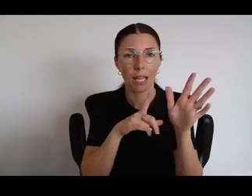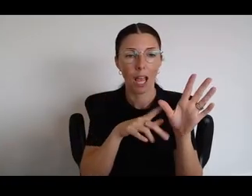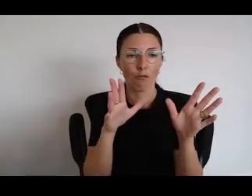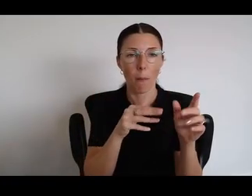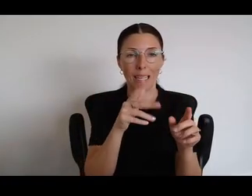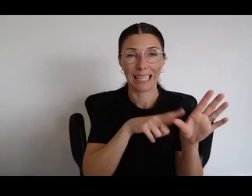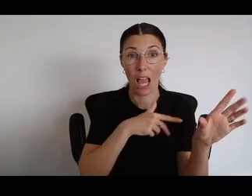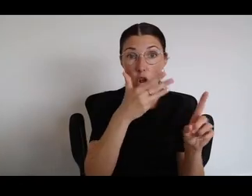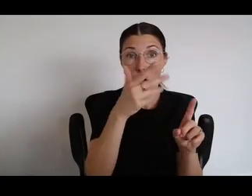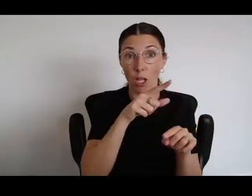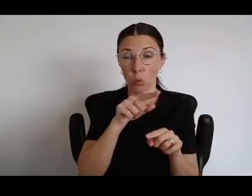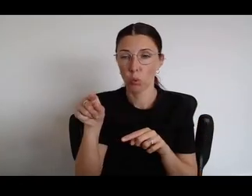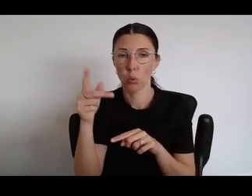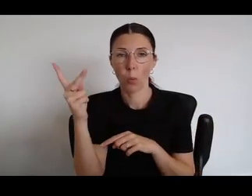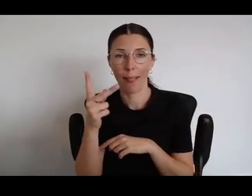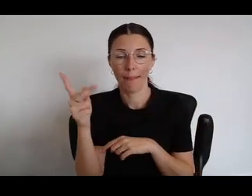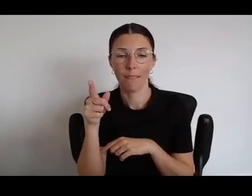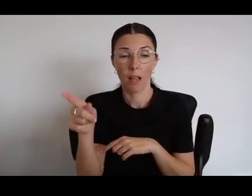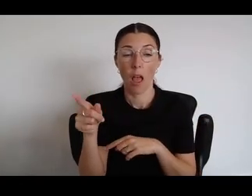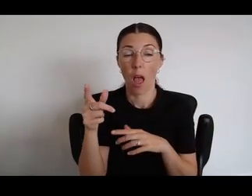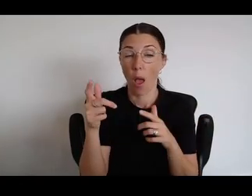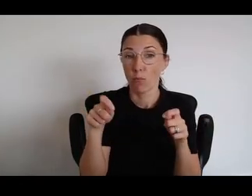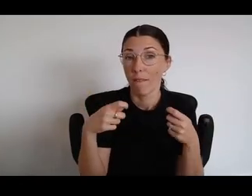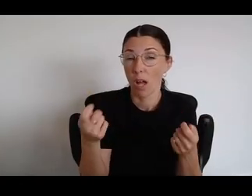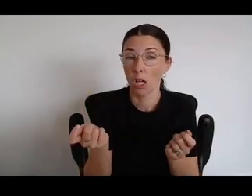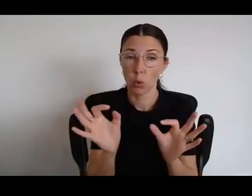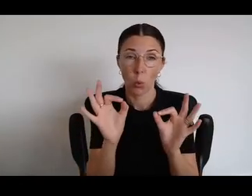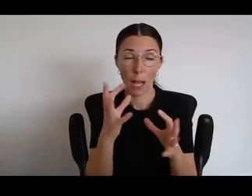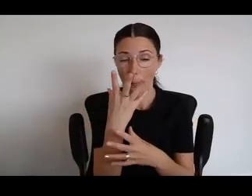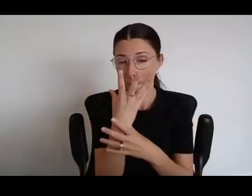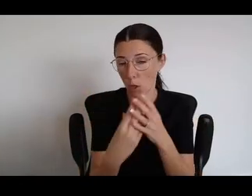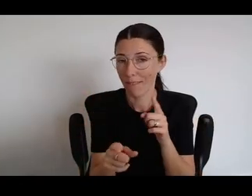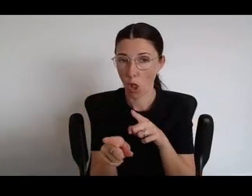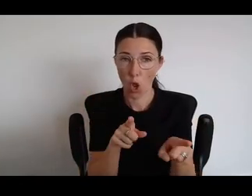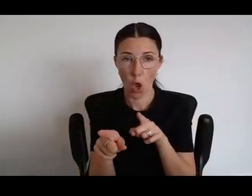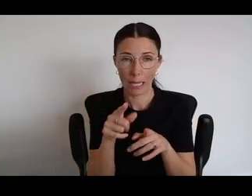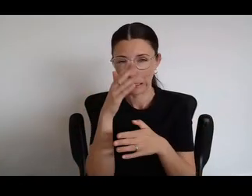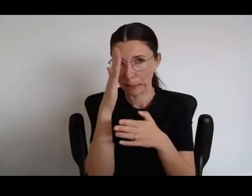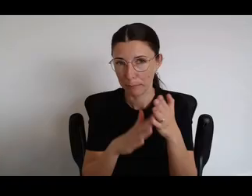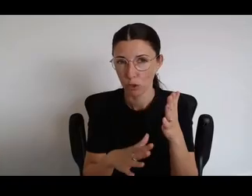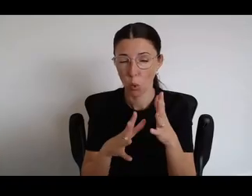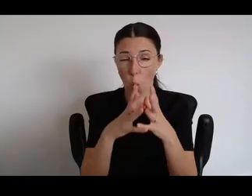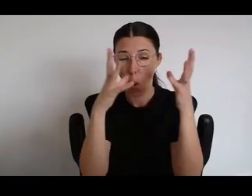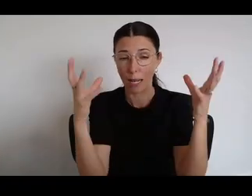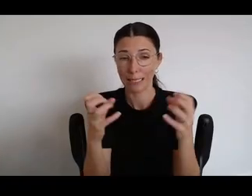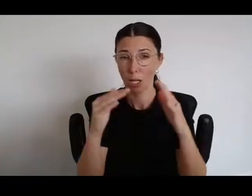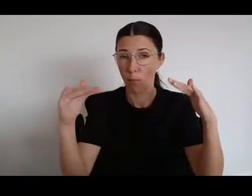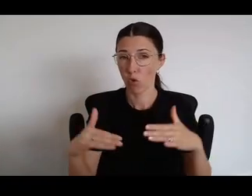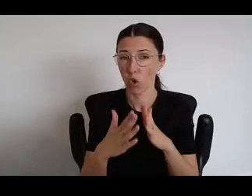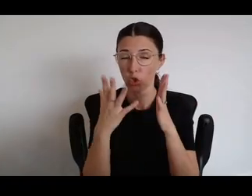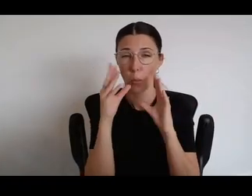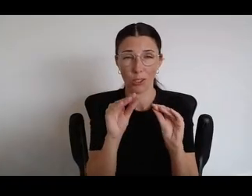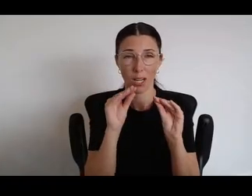education program provides a unique and immersive learning experience, fostering a holistic approach to education by connecting students with